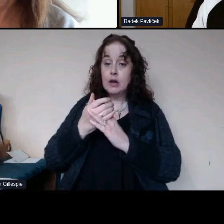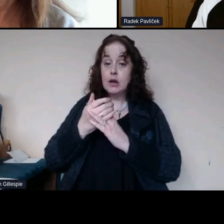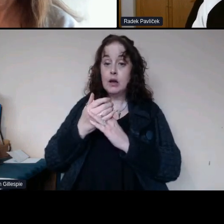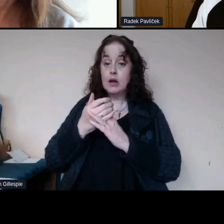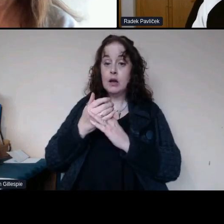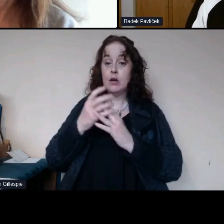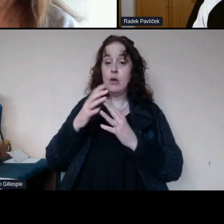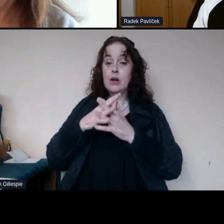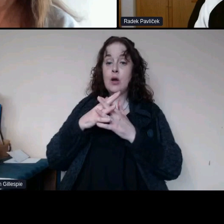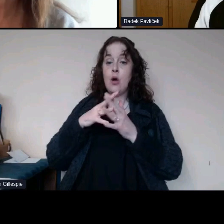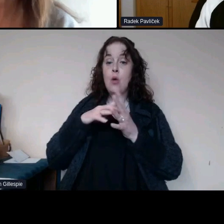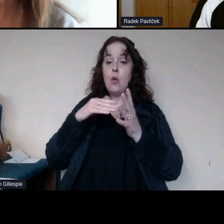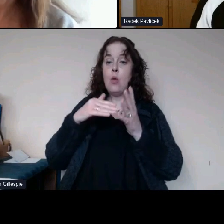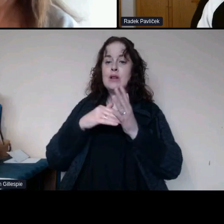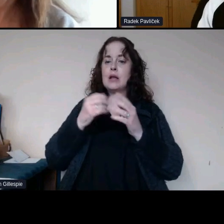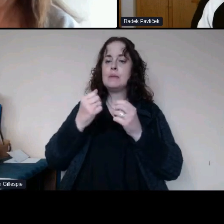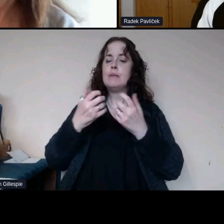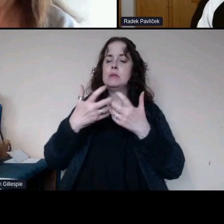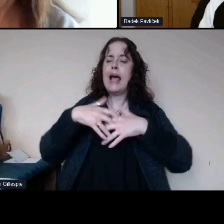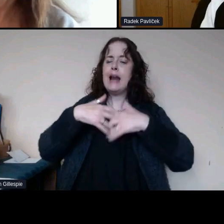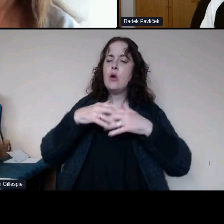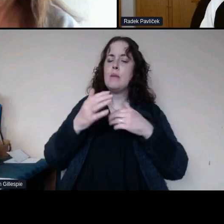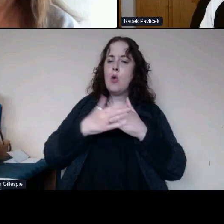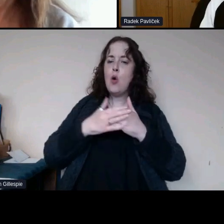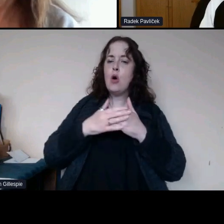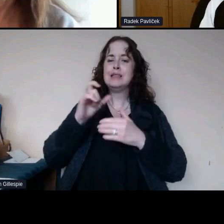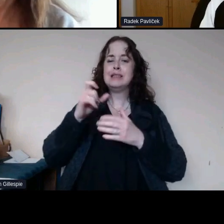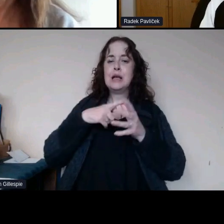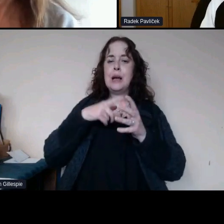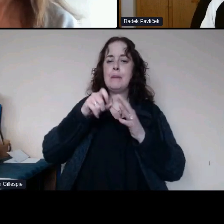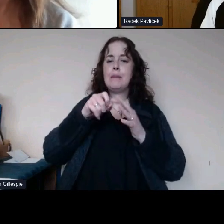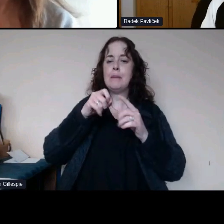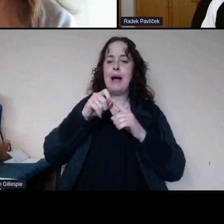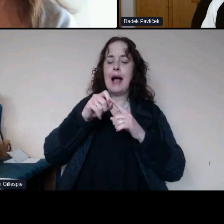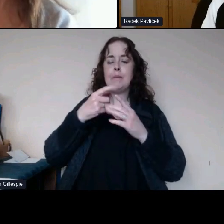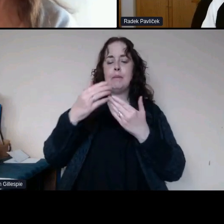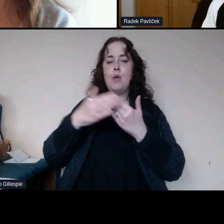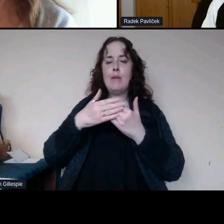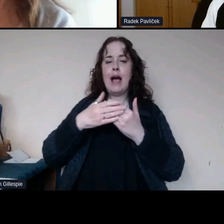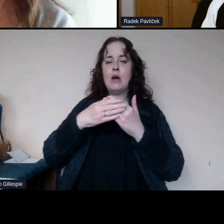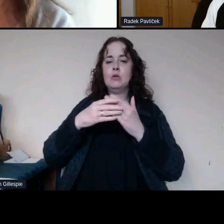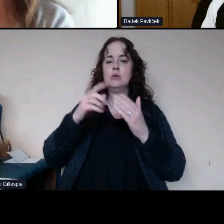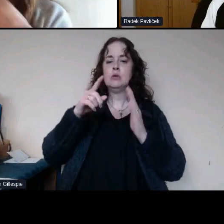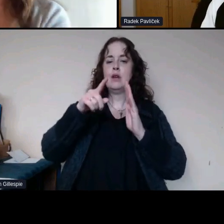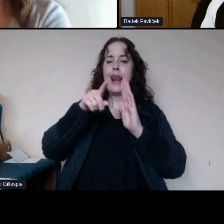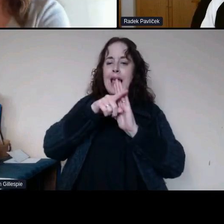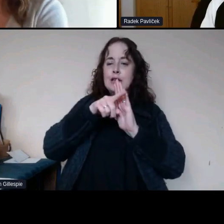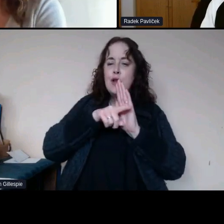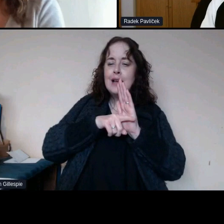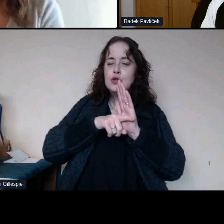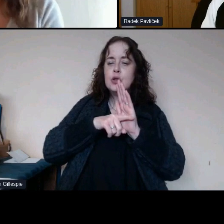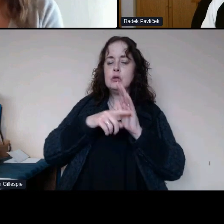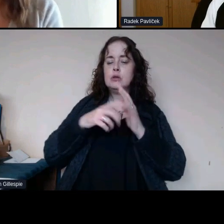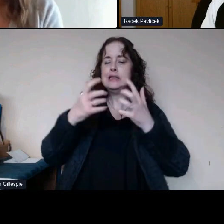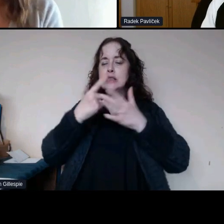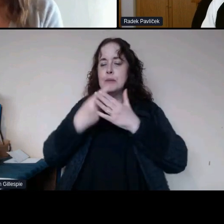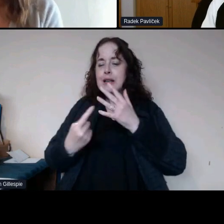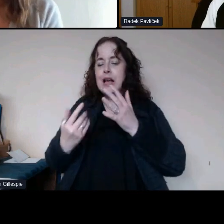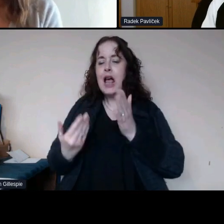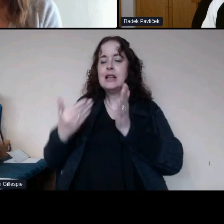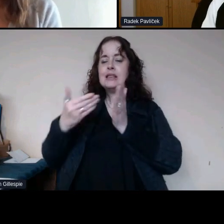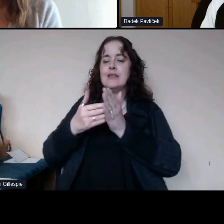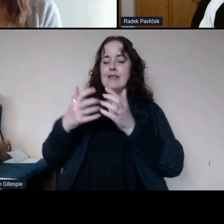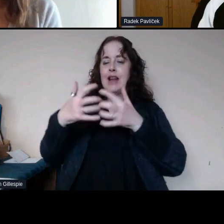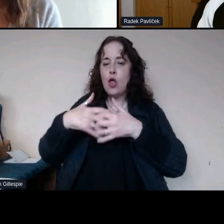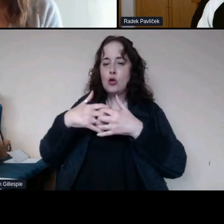because it's more technical. And the CPAC is more about legislation, disability, assistive technology. So maybe you would have to prepare more, even